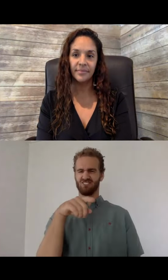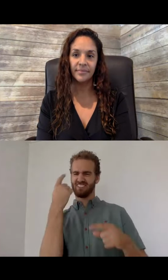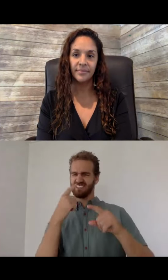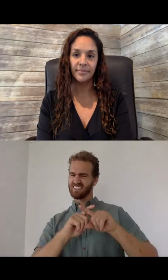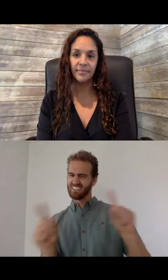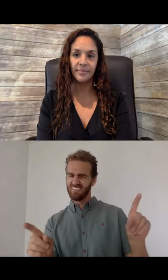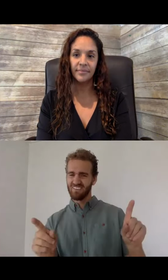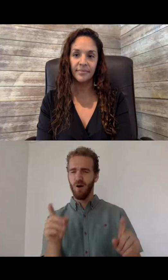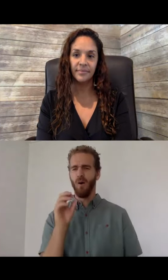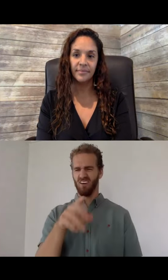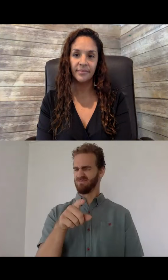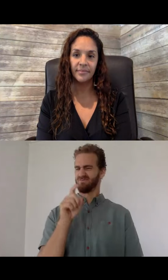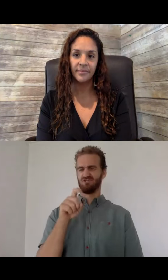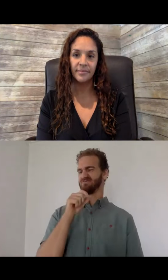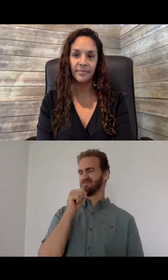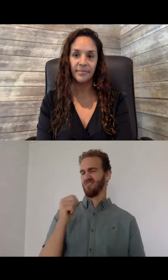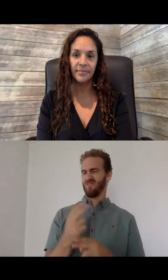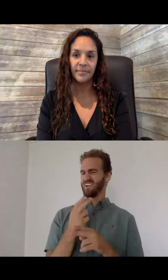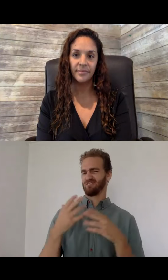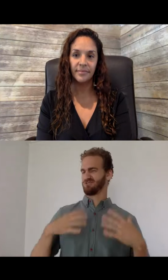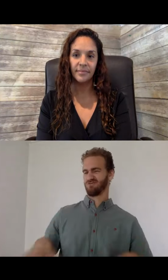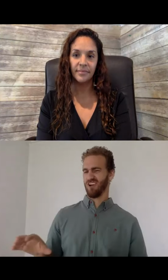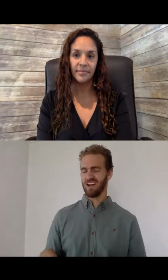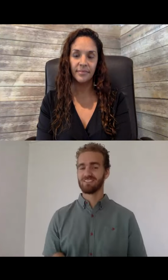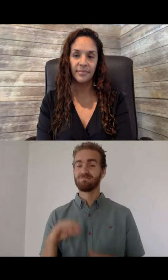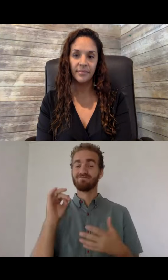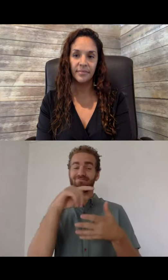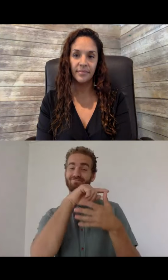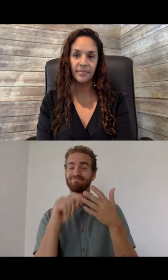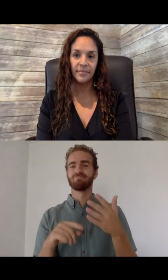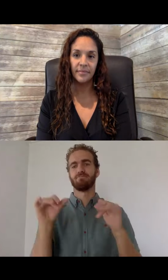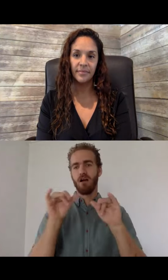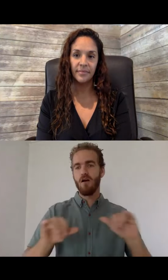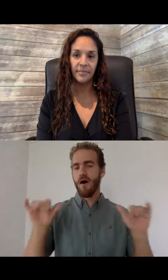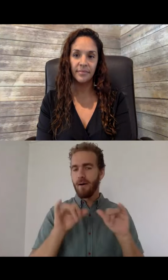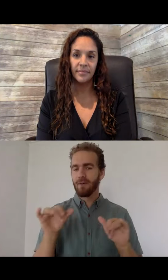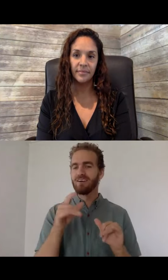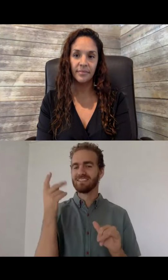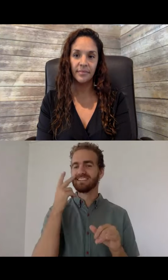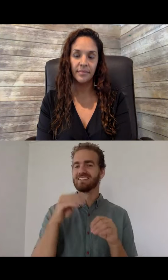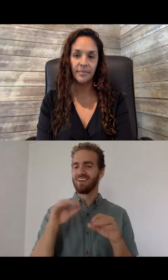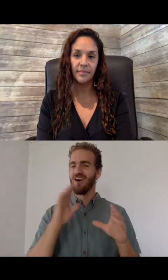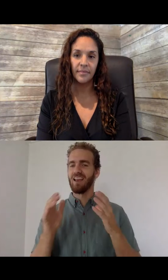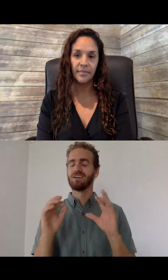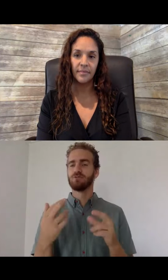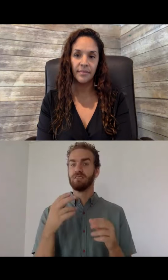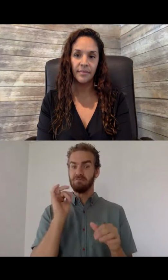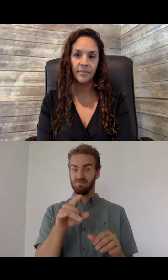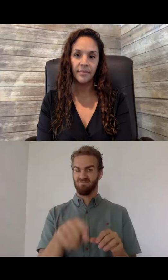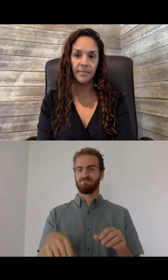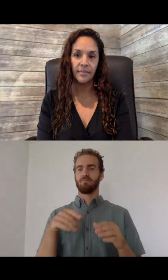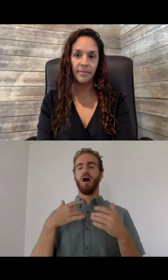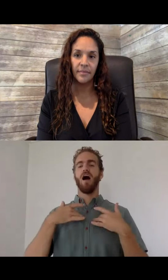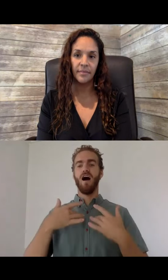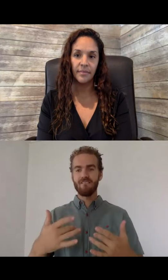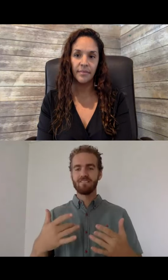Oh, you're too small, or you look different, or oh, you shouldn't be wearing a dress. Those are pretty common phrases that we